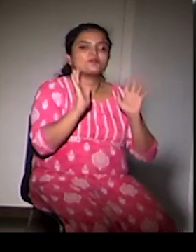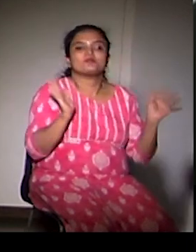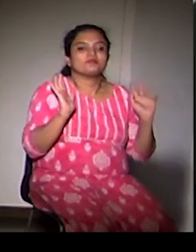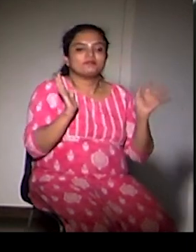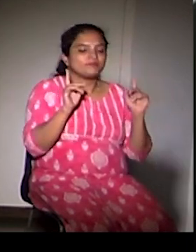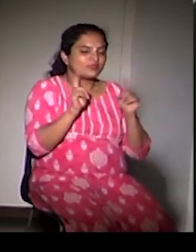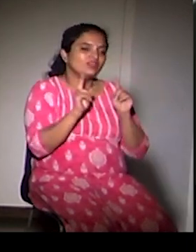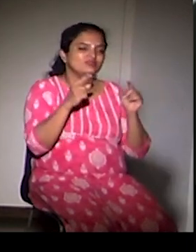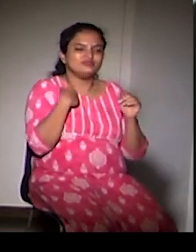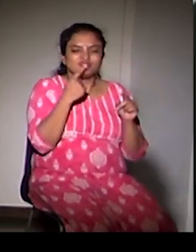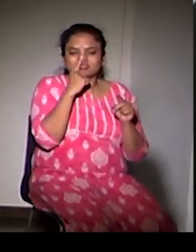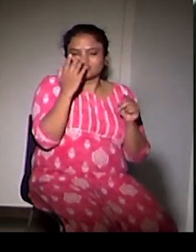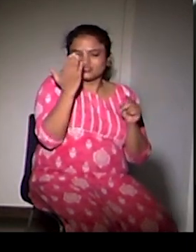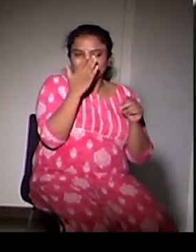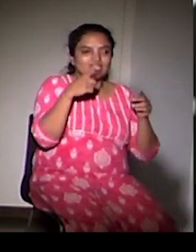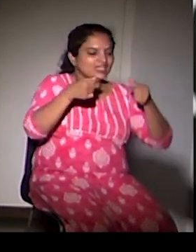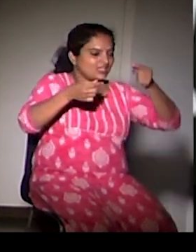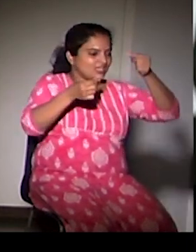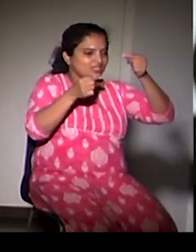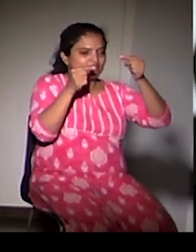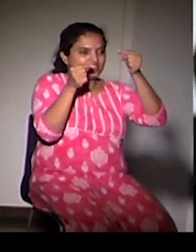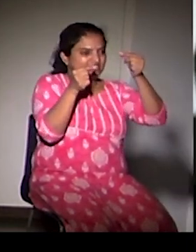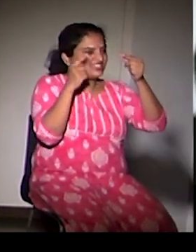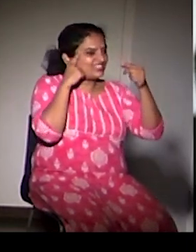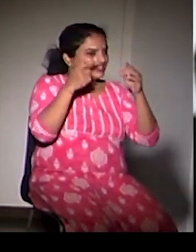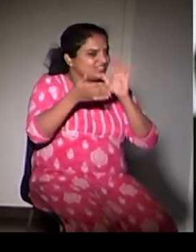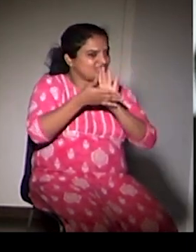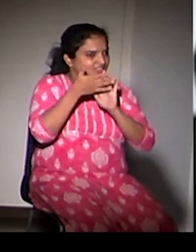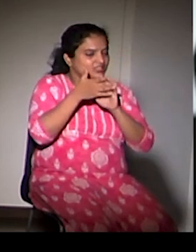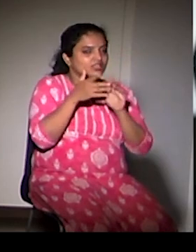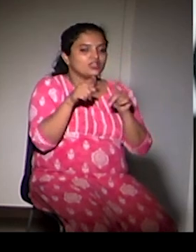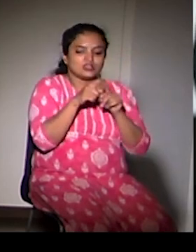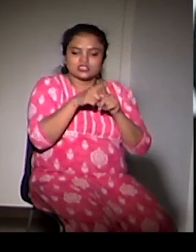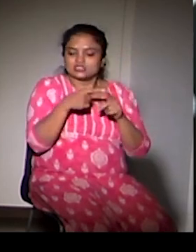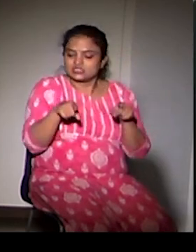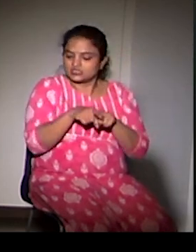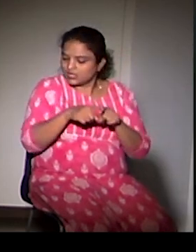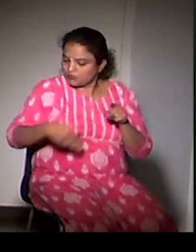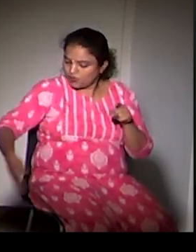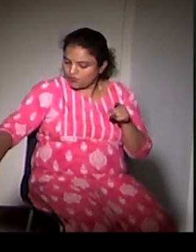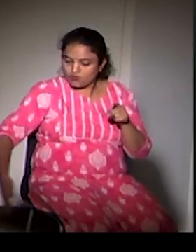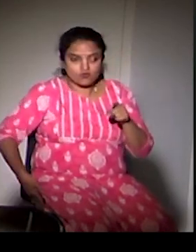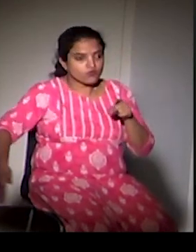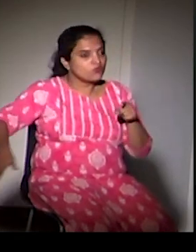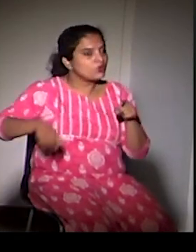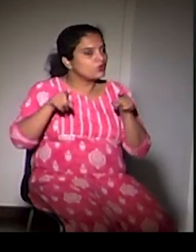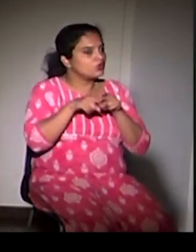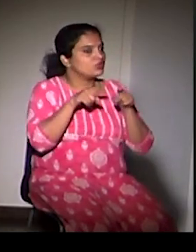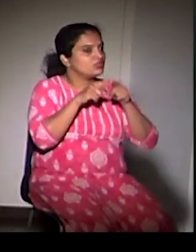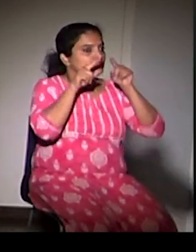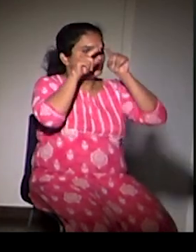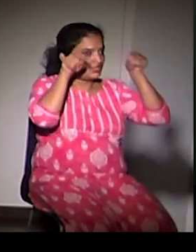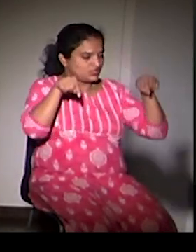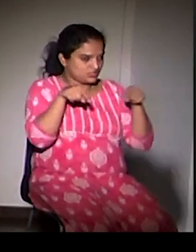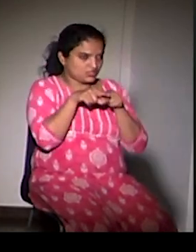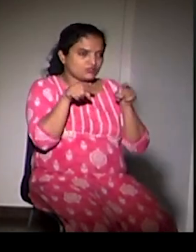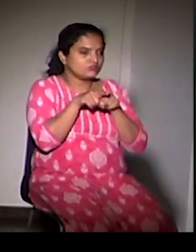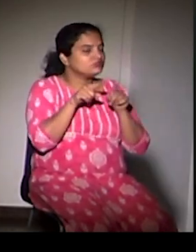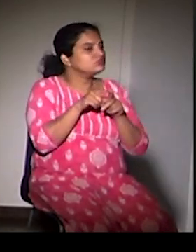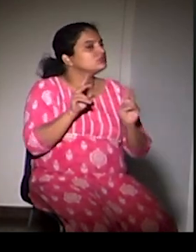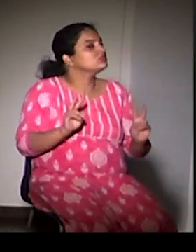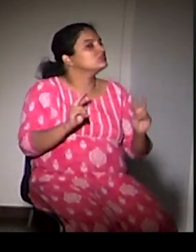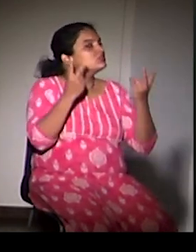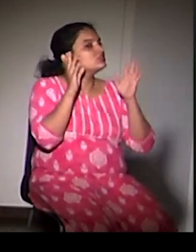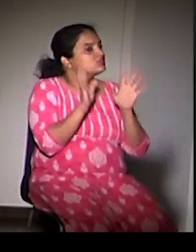on glazed ceramics. But you also get floor tiles and other types of glazed